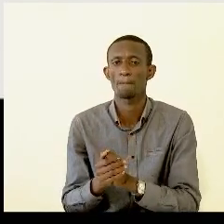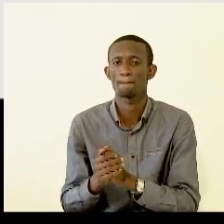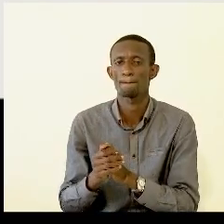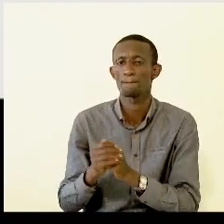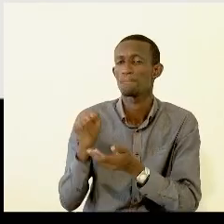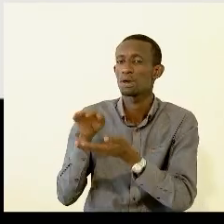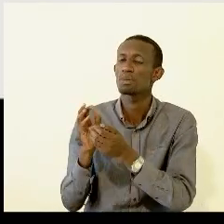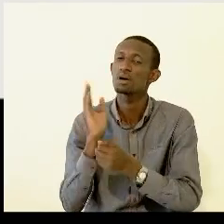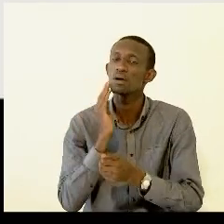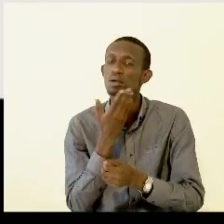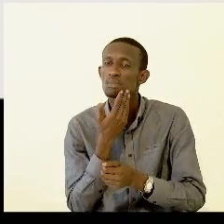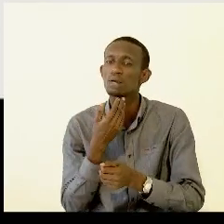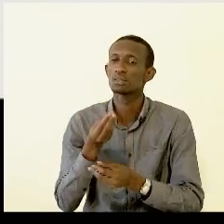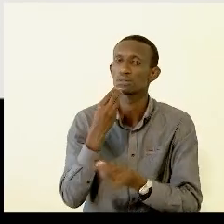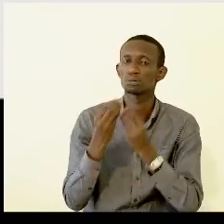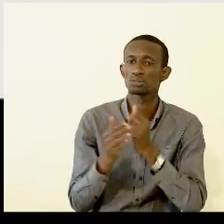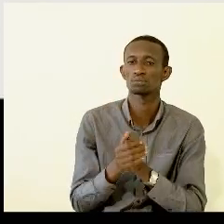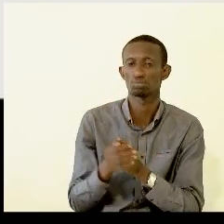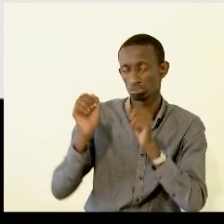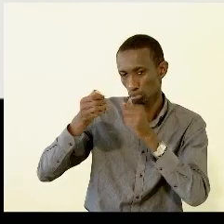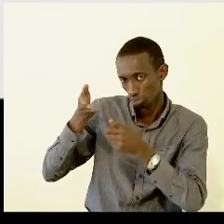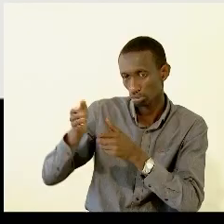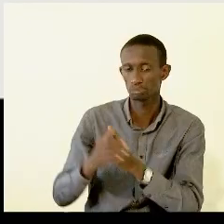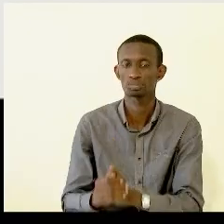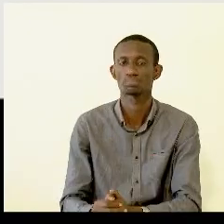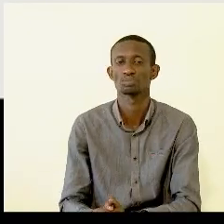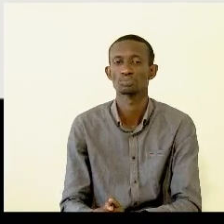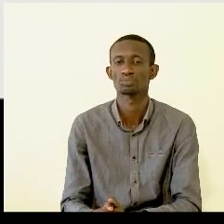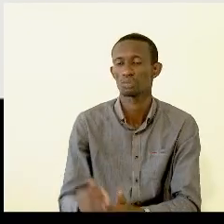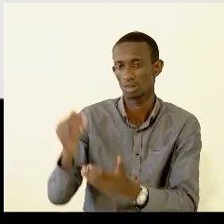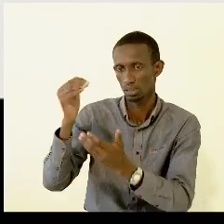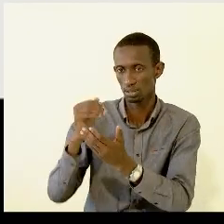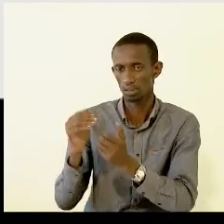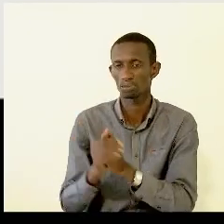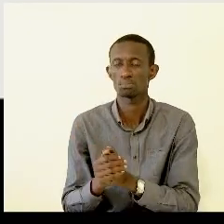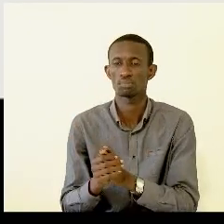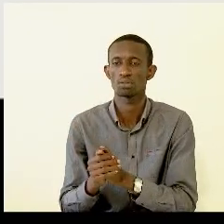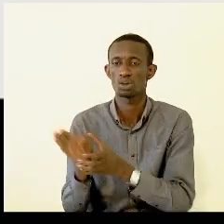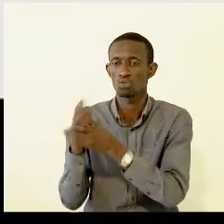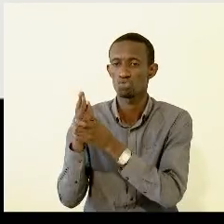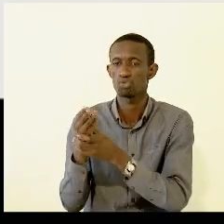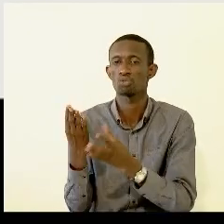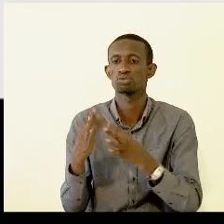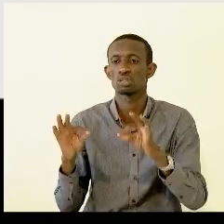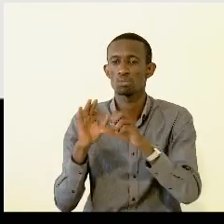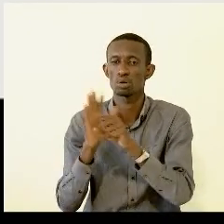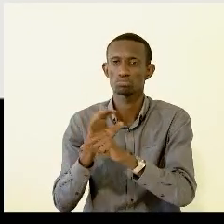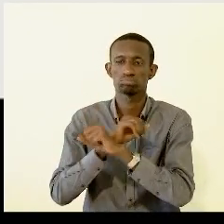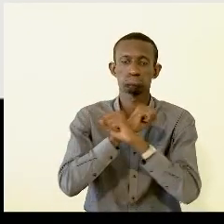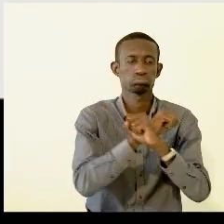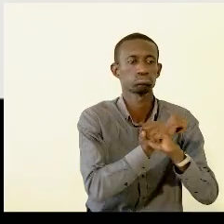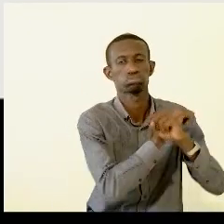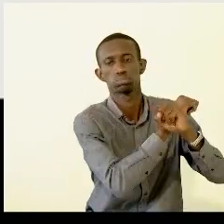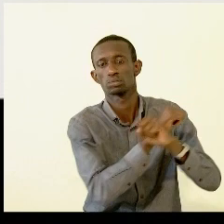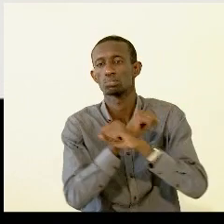Water and food nutrients can be stored in leaves. Then some of the leaves can be used for defense, for